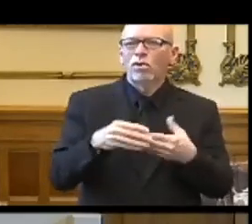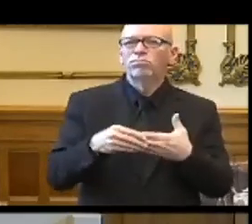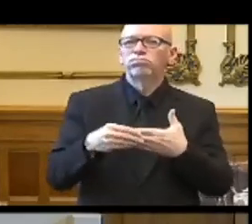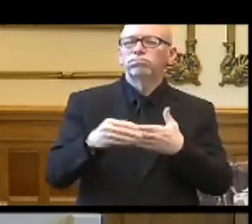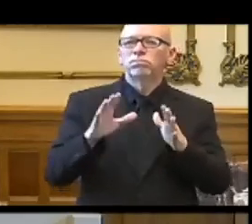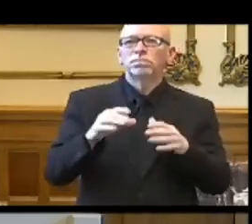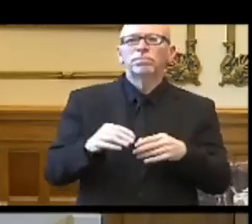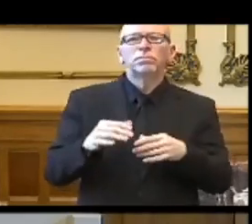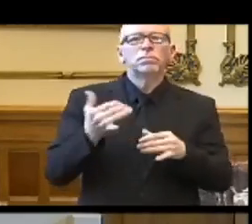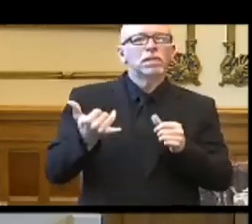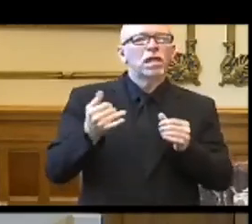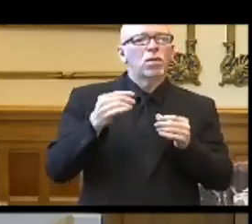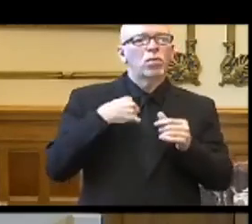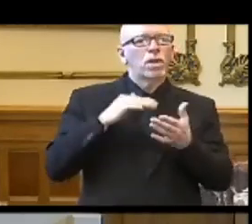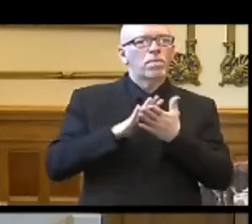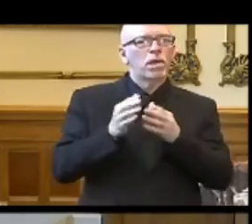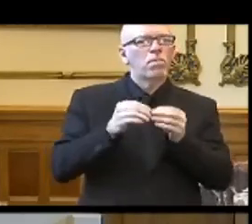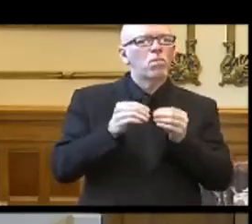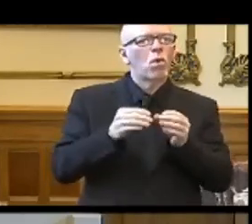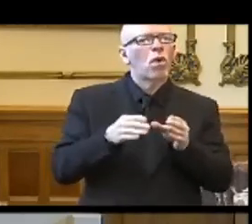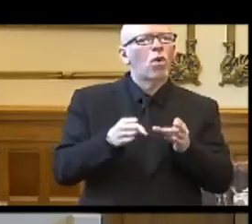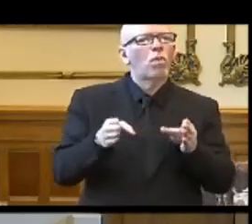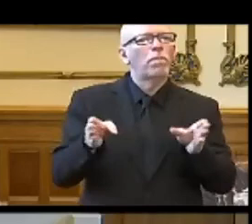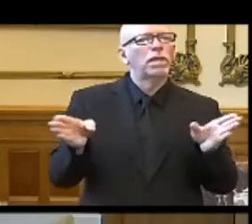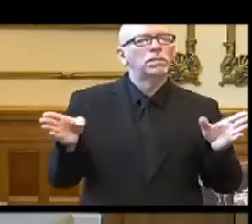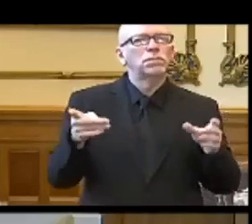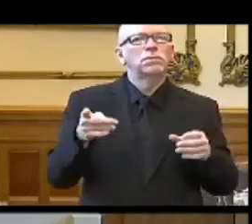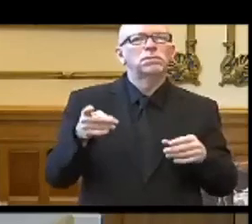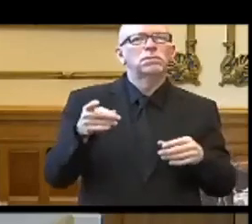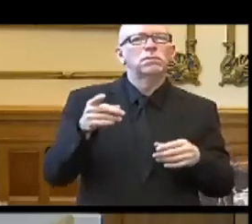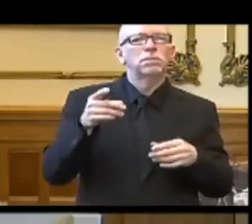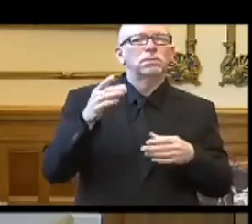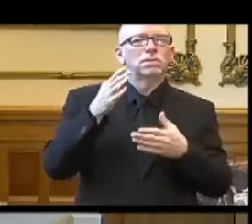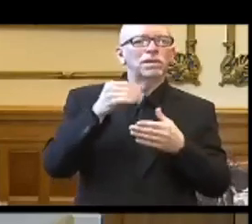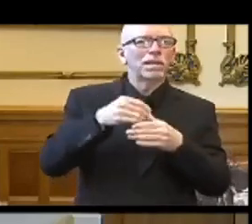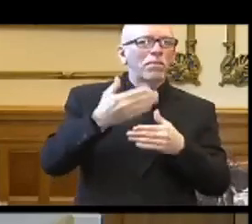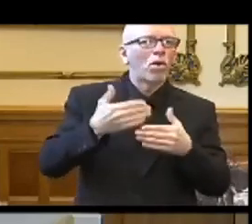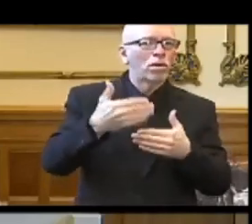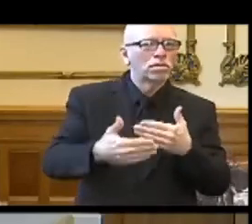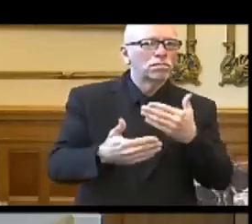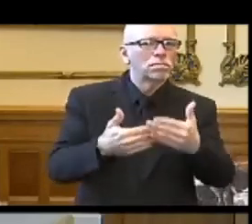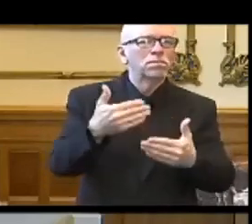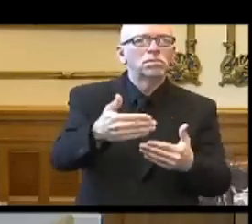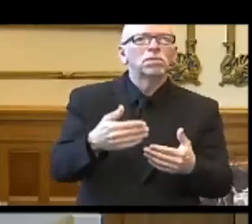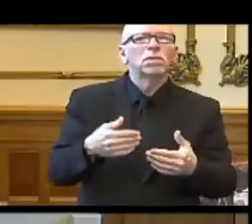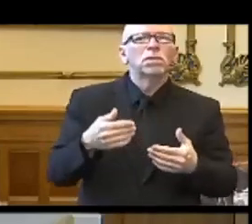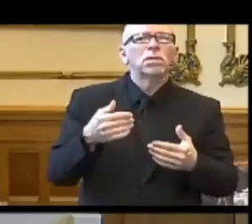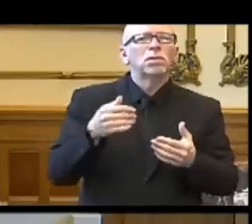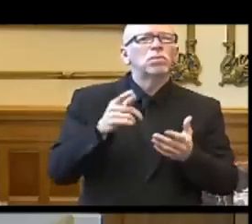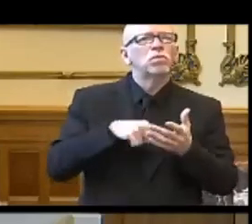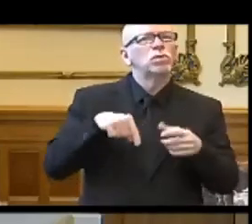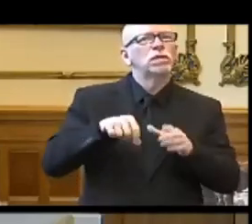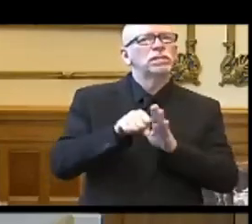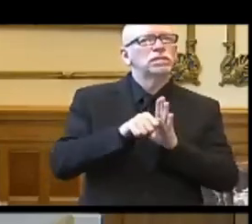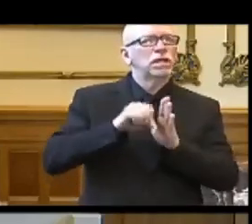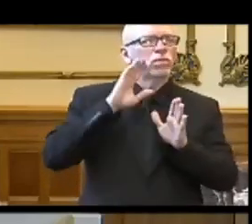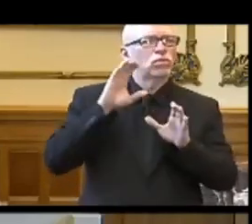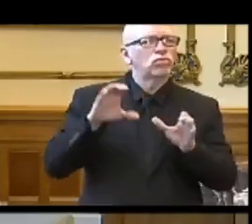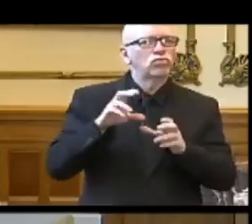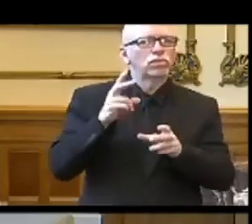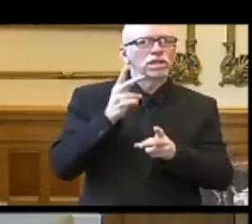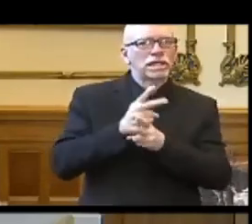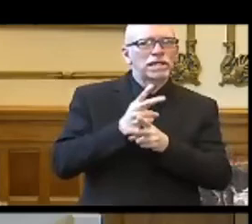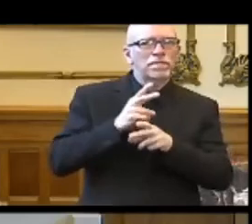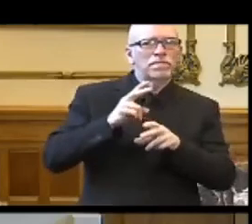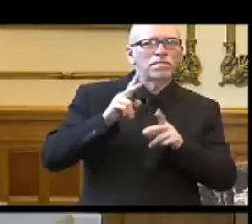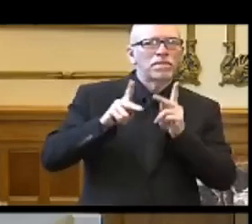Once there's a broader lifting of the lockdown, even in a partial phase in, what does the state do to keep people from